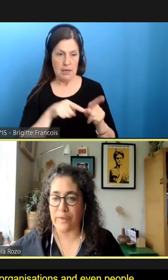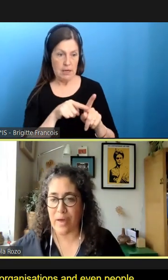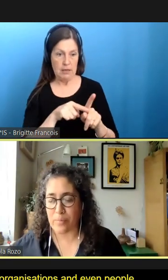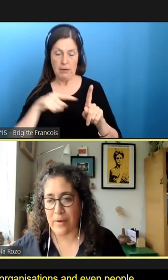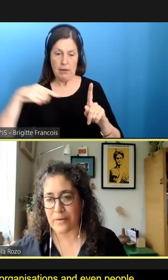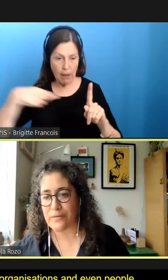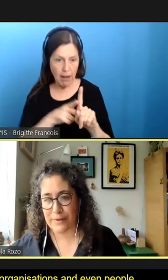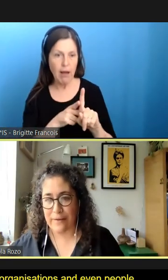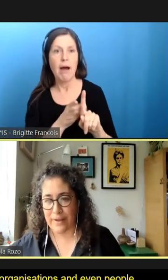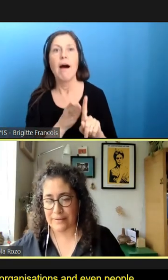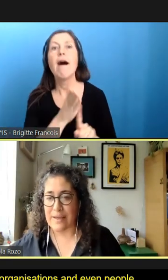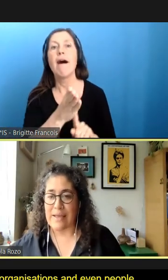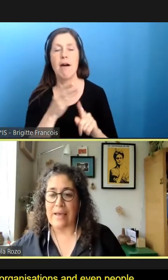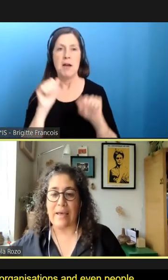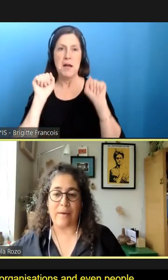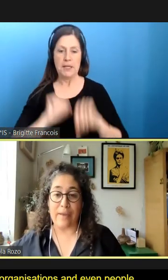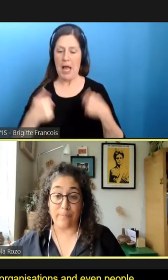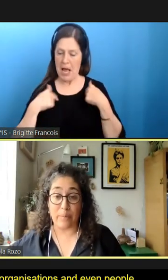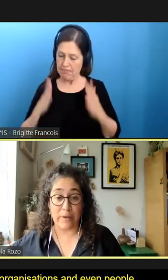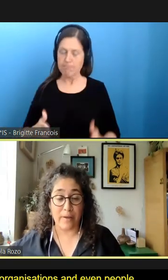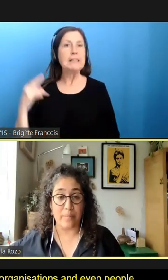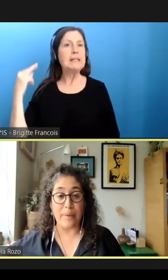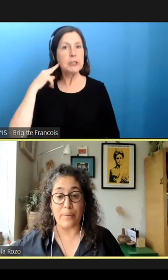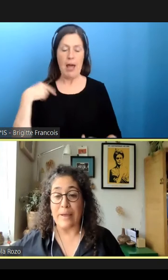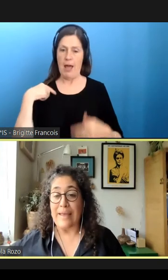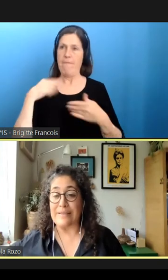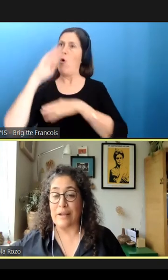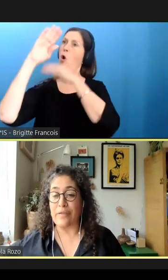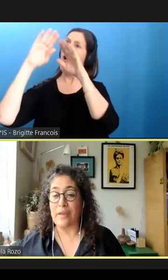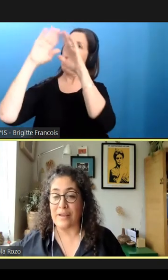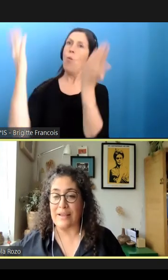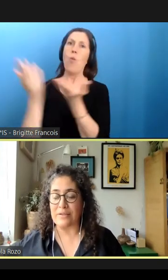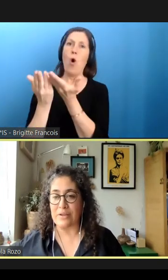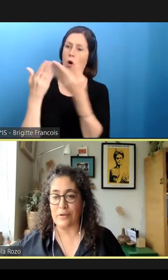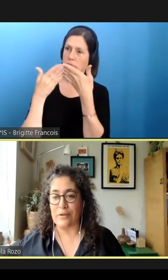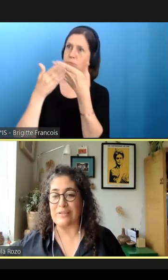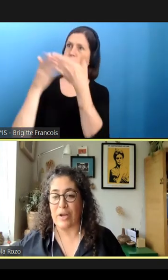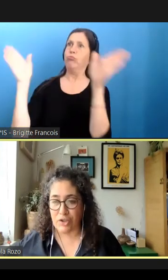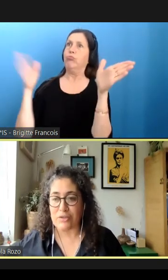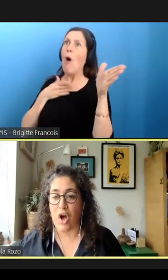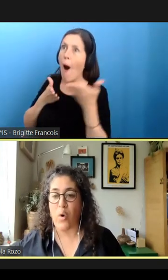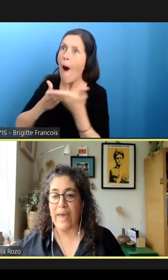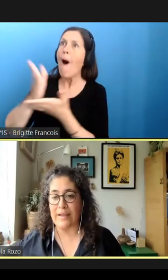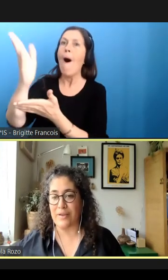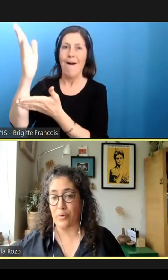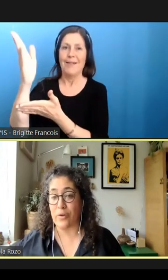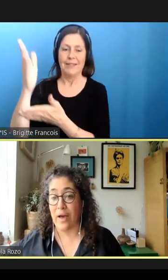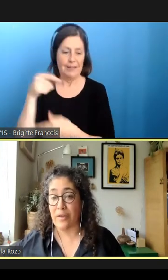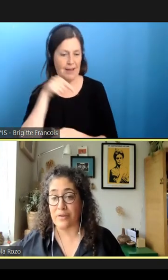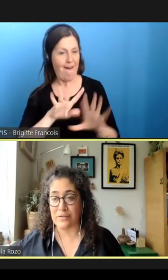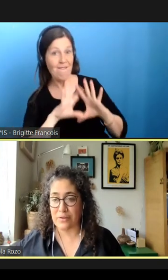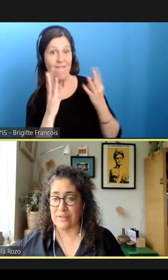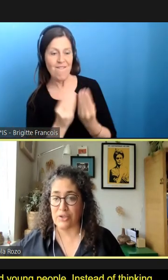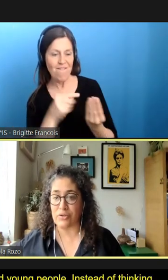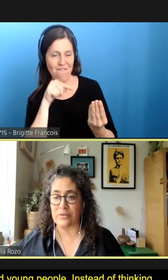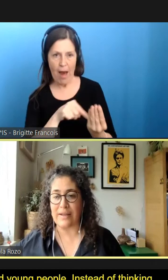world without barriers for deaf people and young people, instead of thinking it's just a way together with